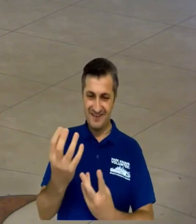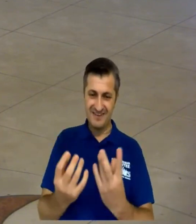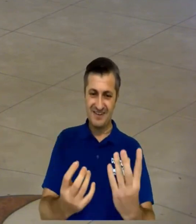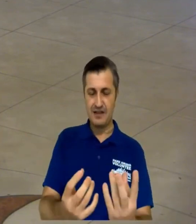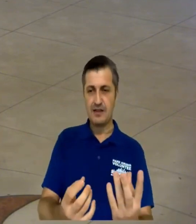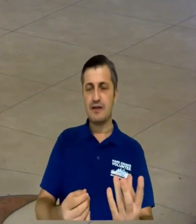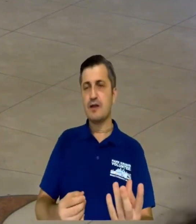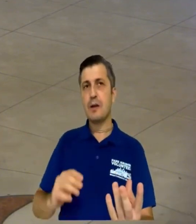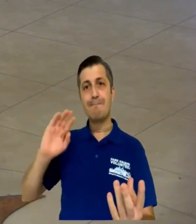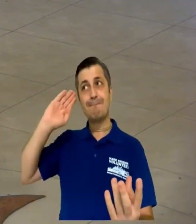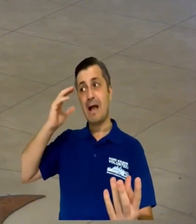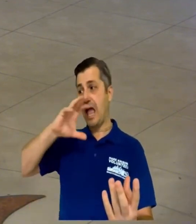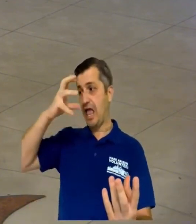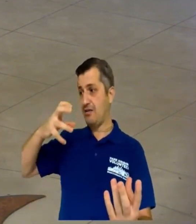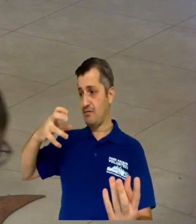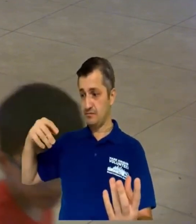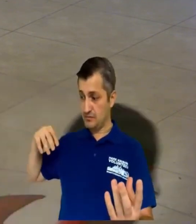that's the one thing that will